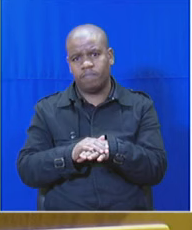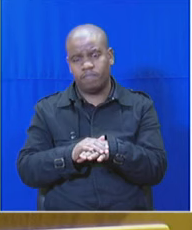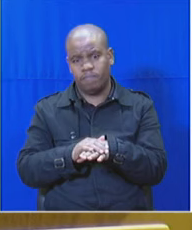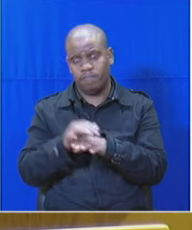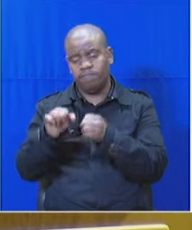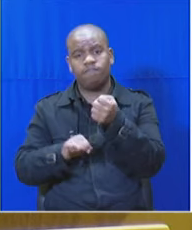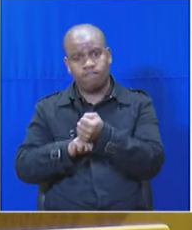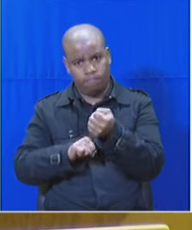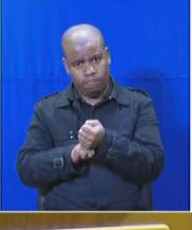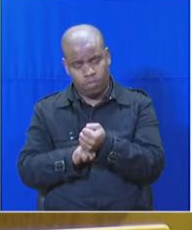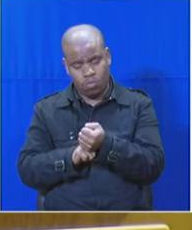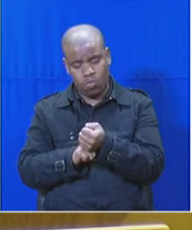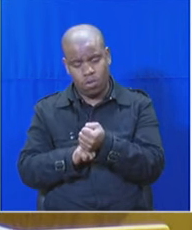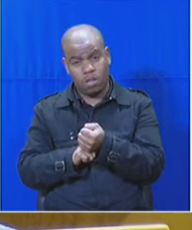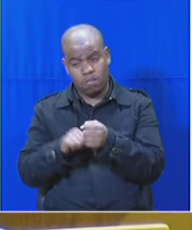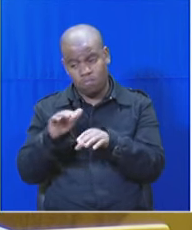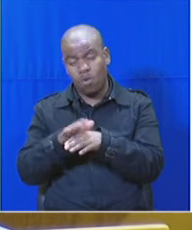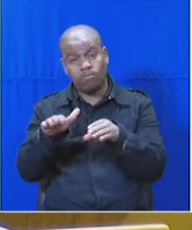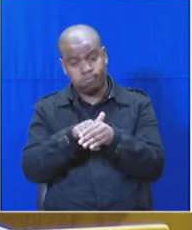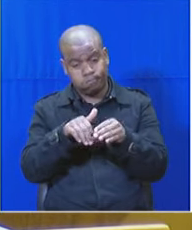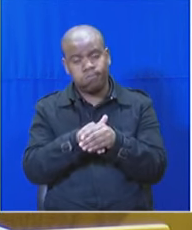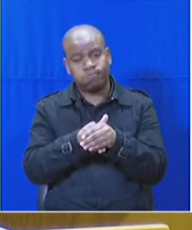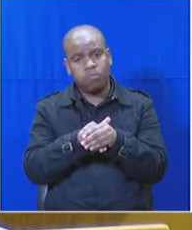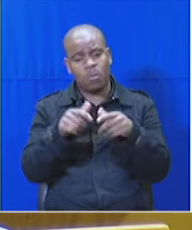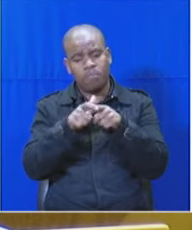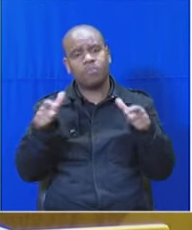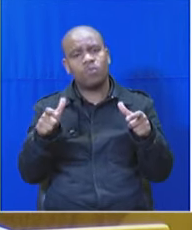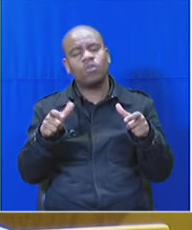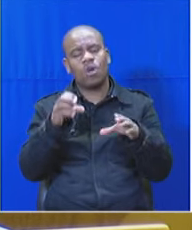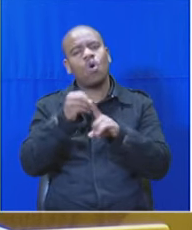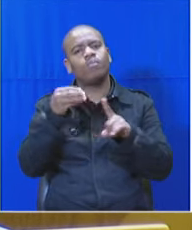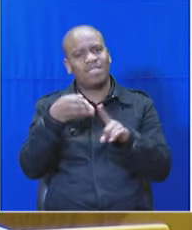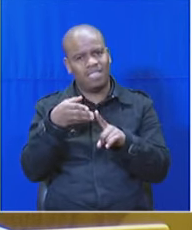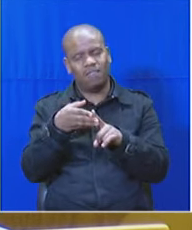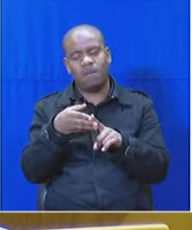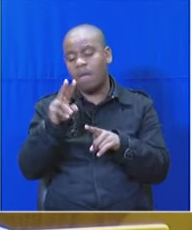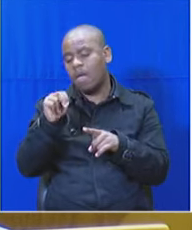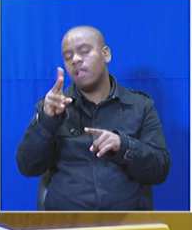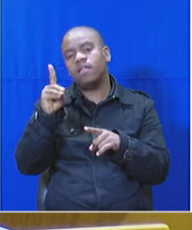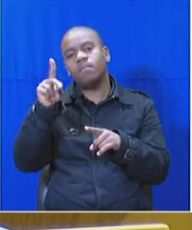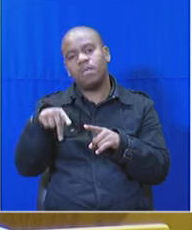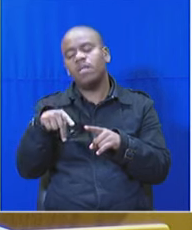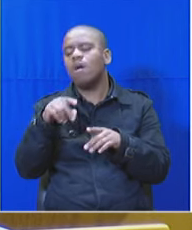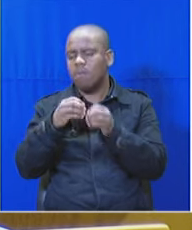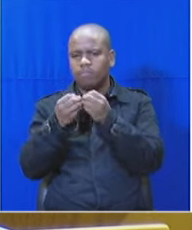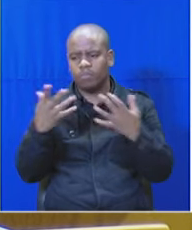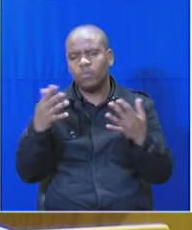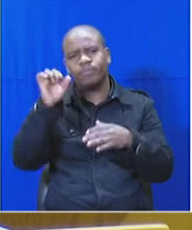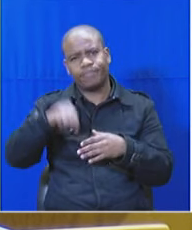support and contribute to these broad objectives? The NDP proposes a multifaceted